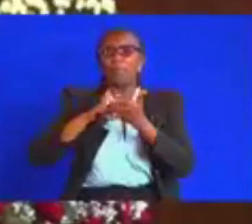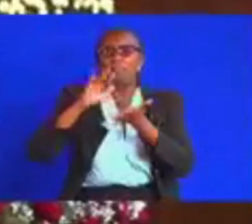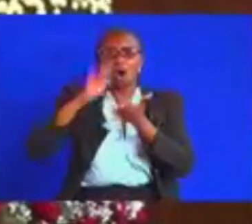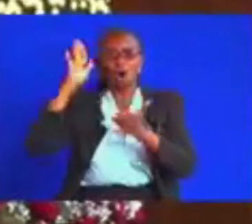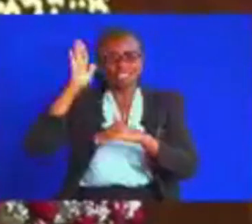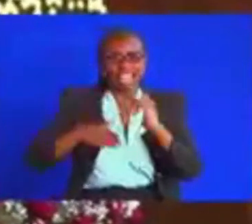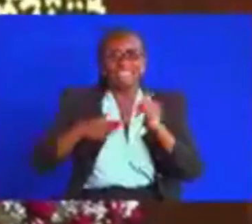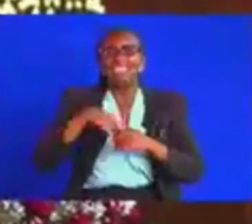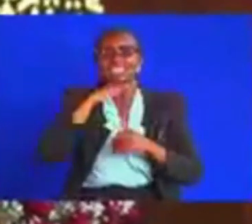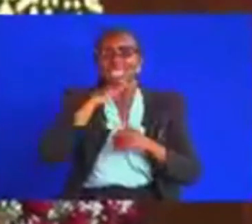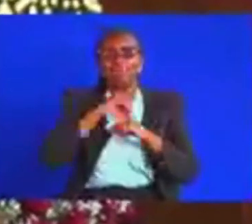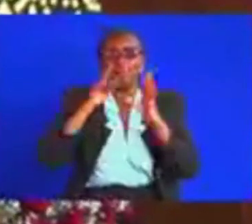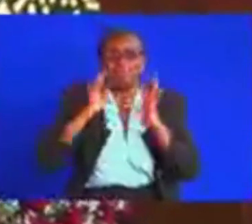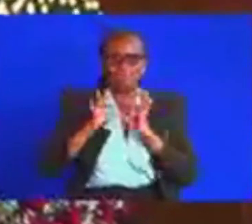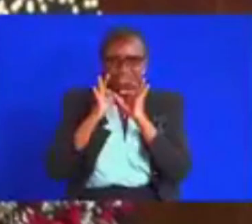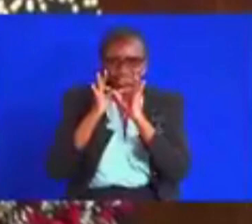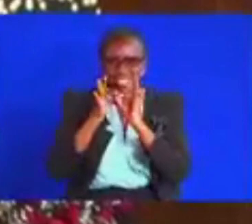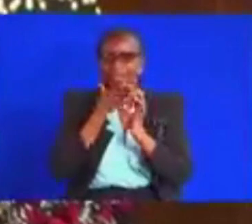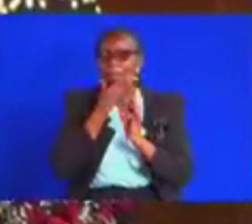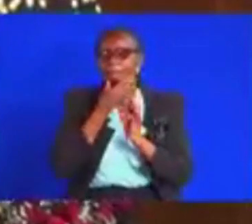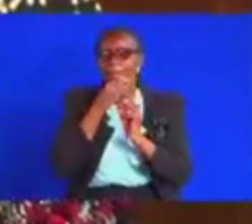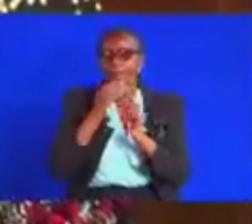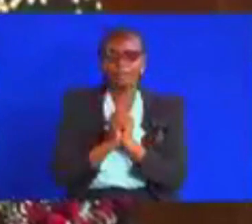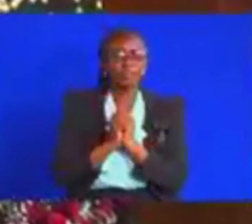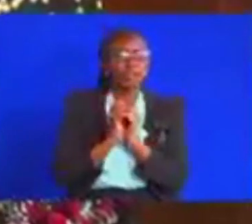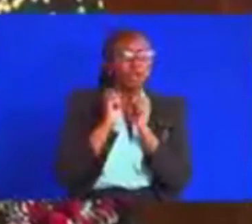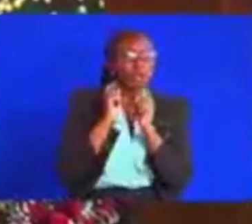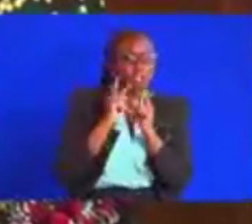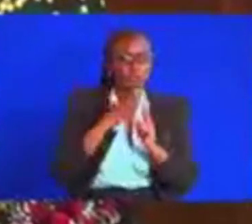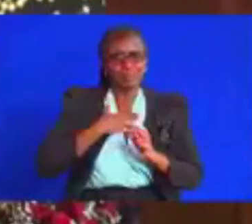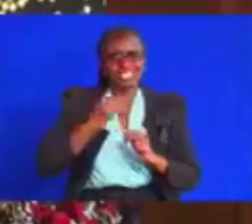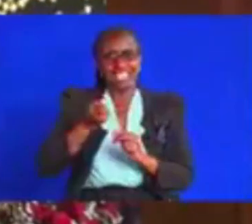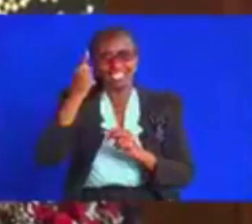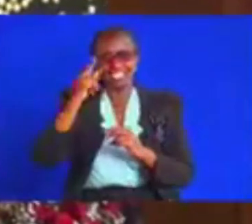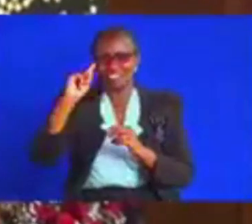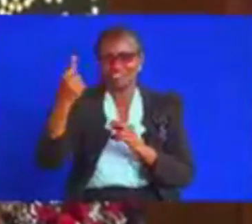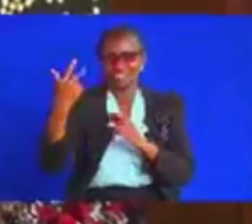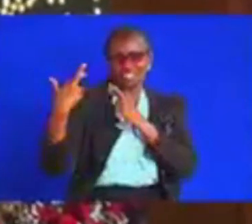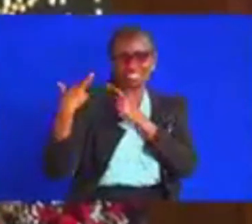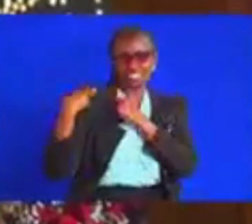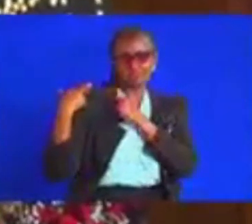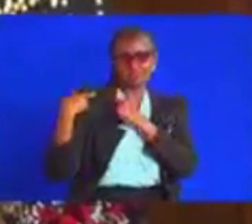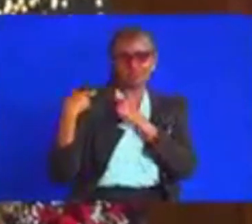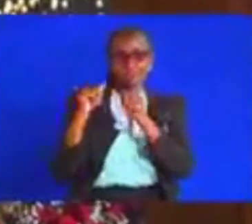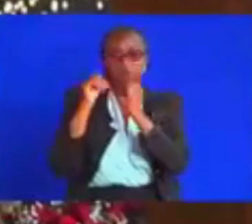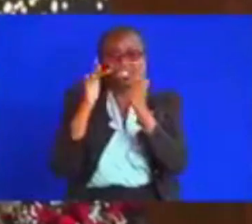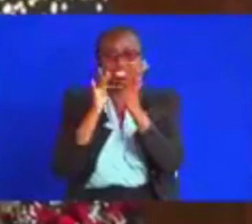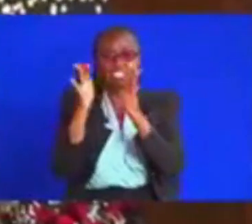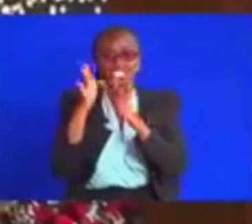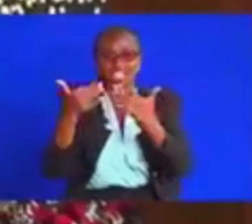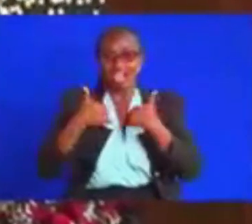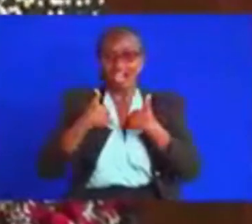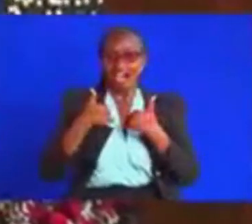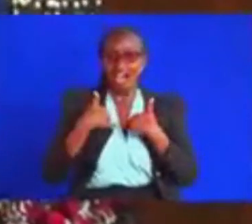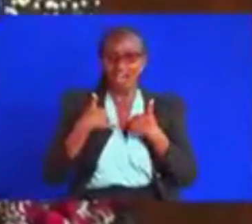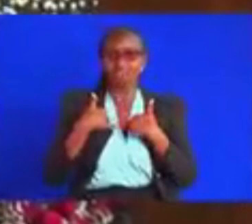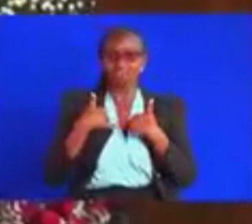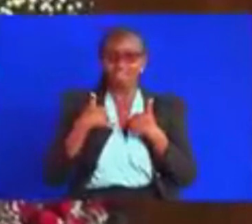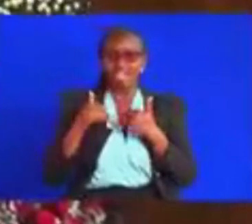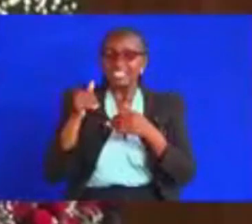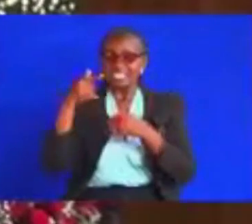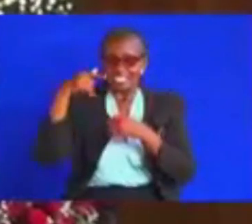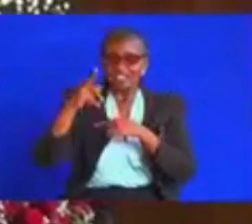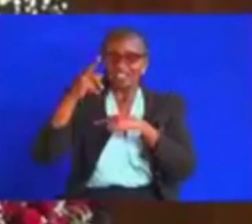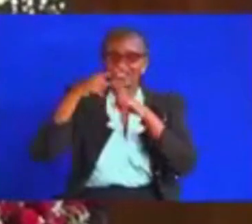to reconcile men. Please understand this. The first mandate, the first assignment of Jesus was that he came as